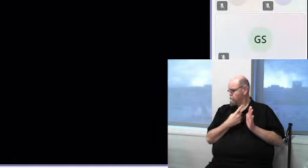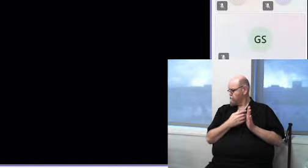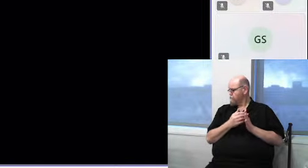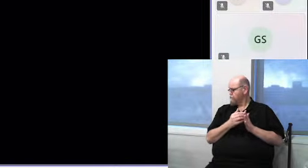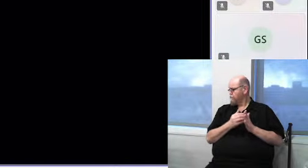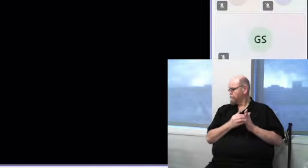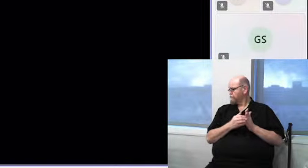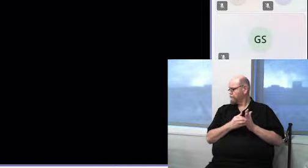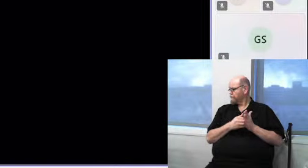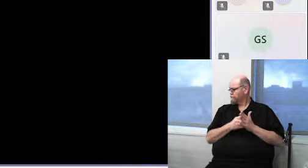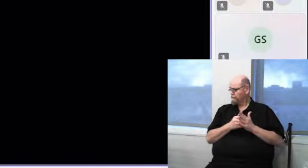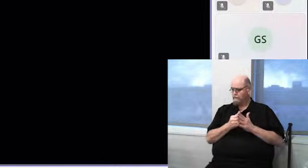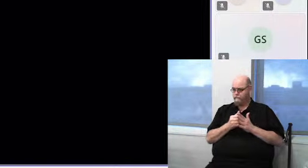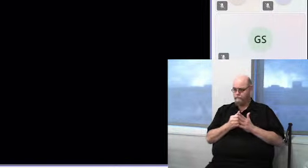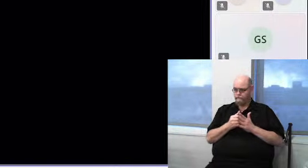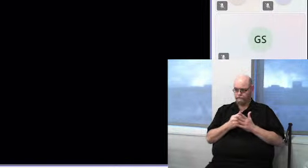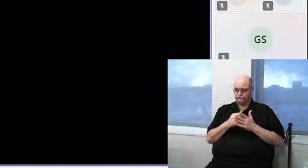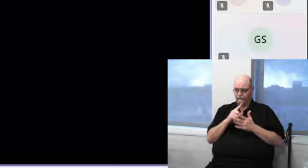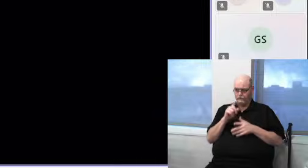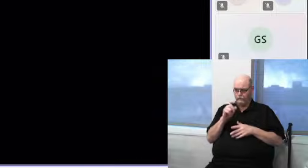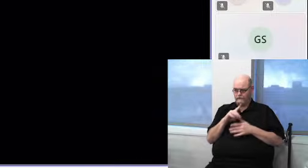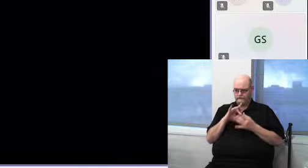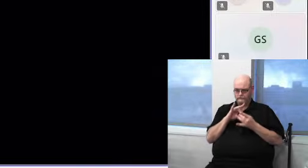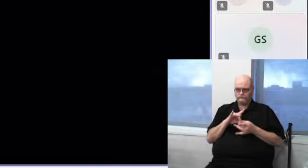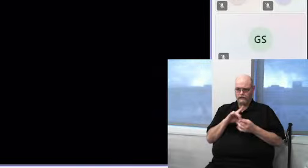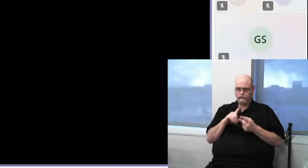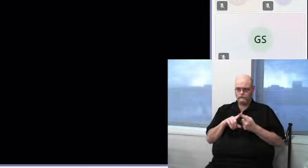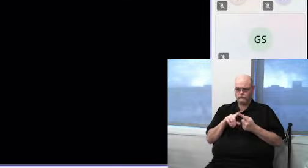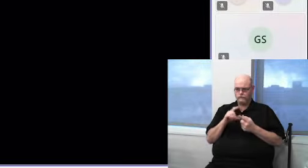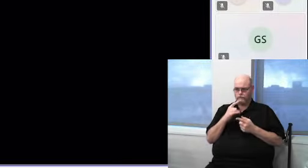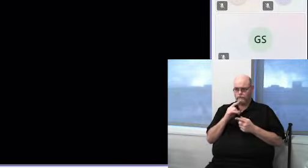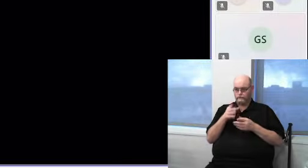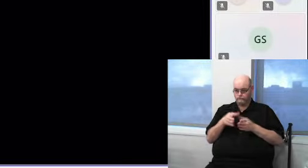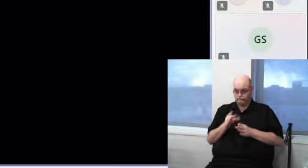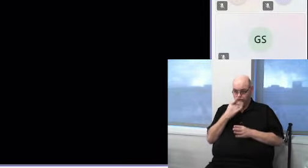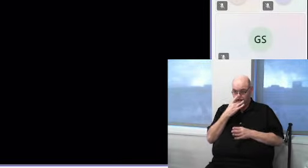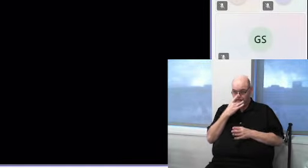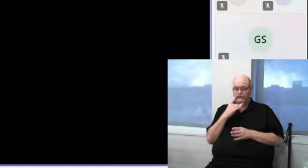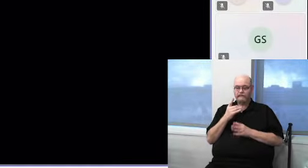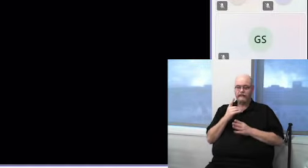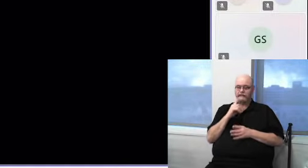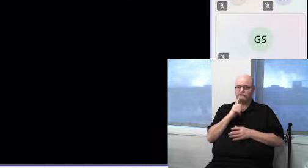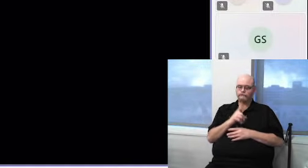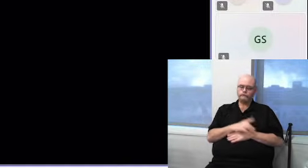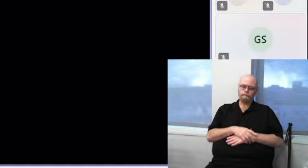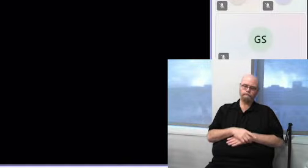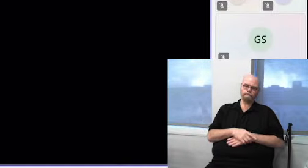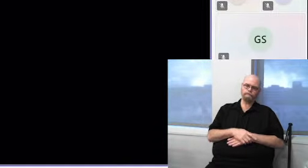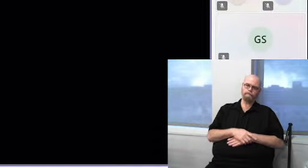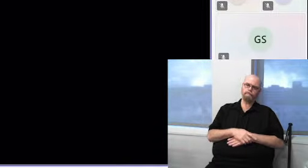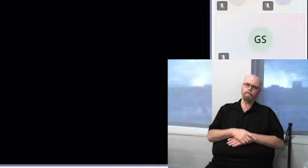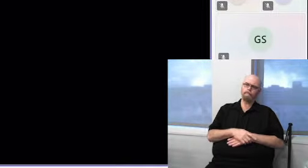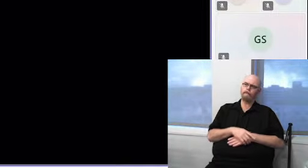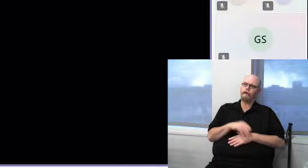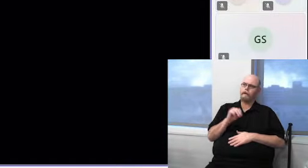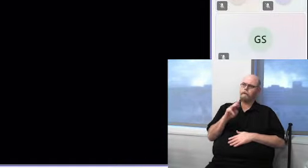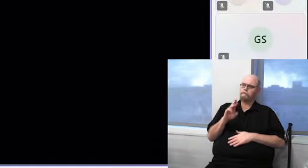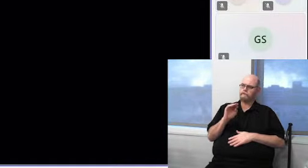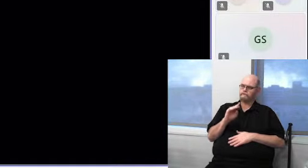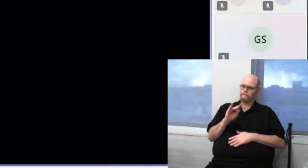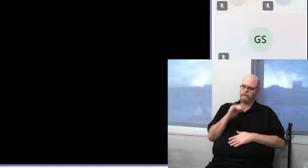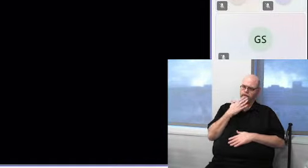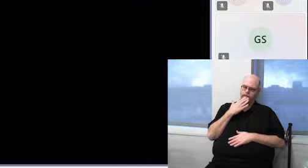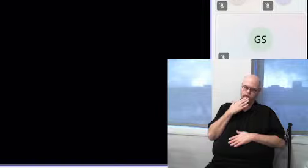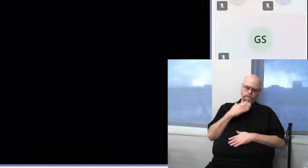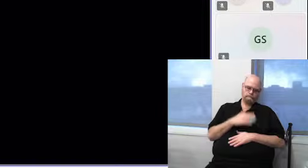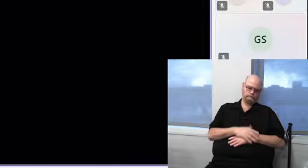Sometimes. I was going to say sometimes, and the question he was asking was related to street lights, and that will be the case. Thank you. Well done,